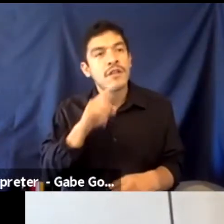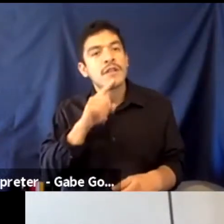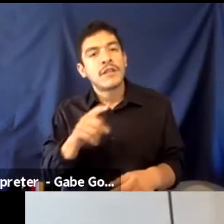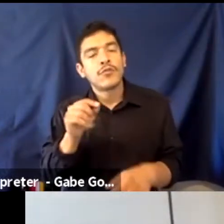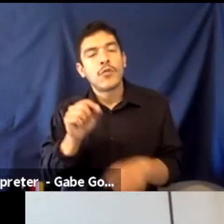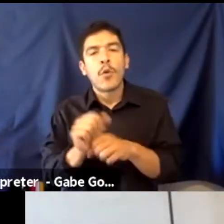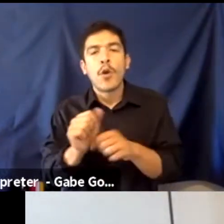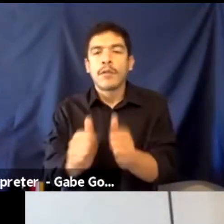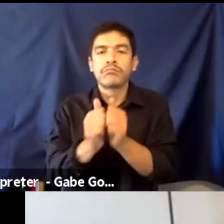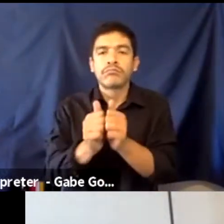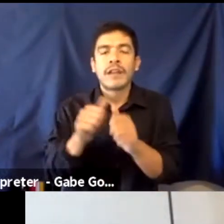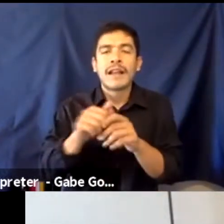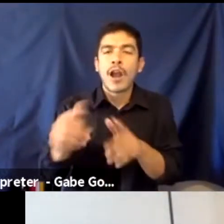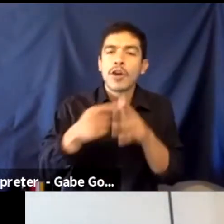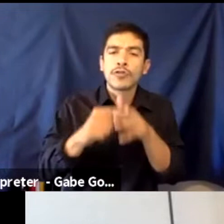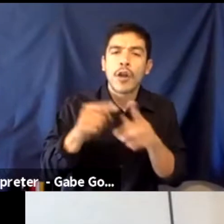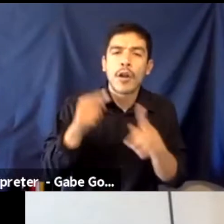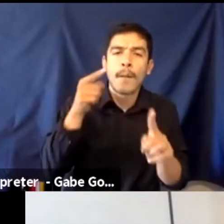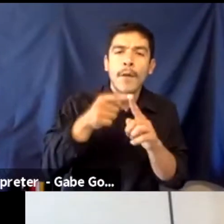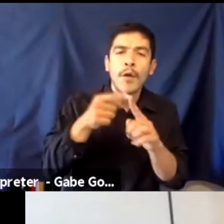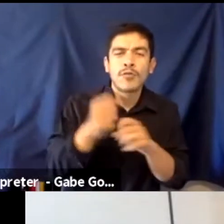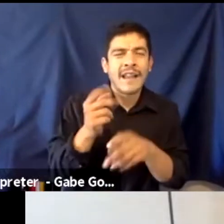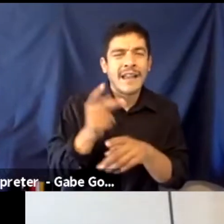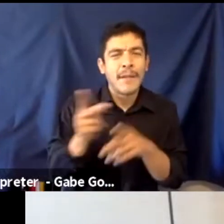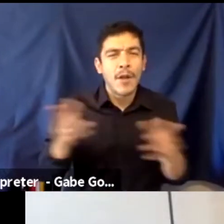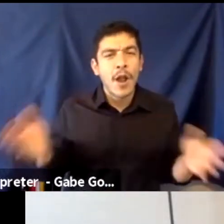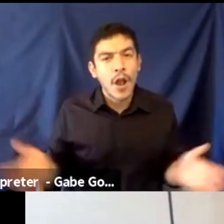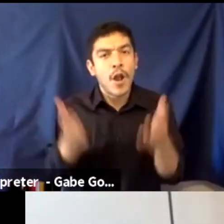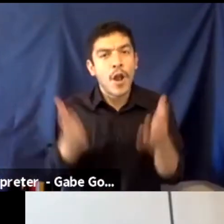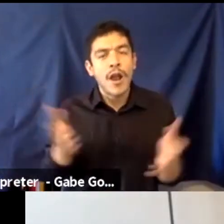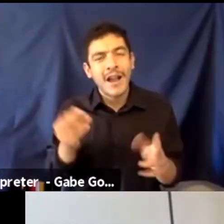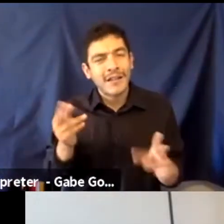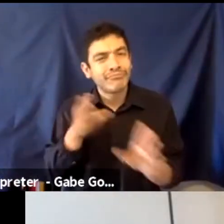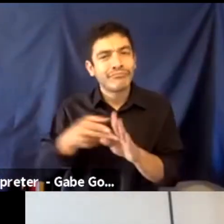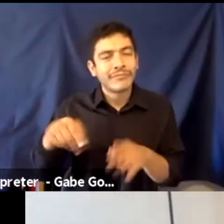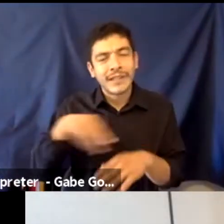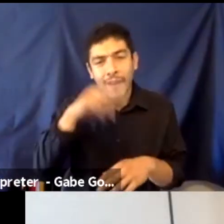at a starting point to get people encouraged and do it in a fun way.